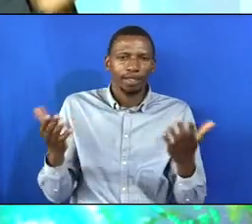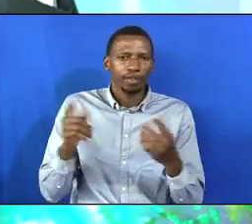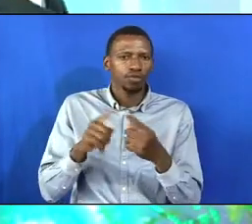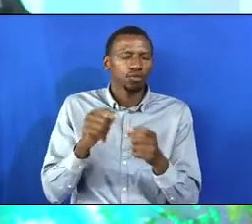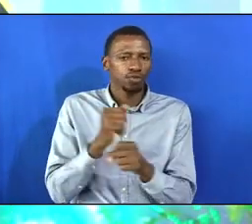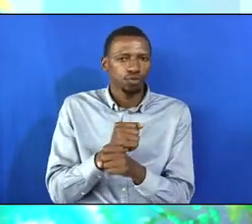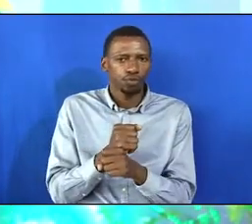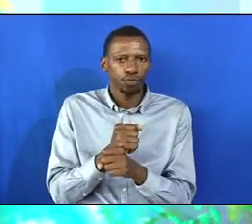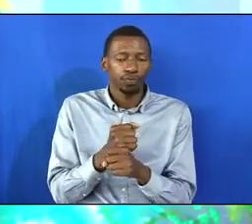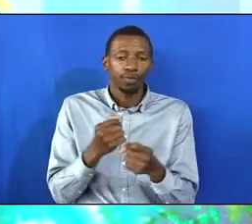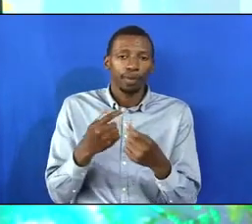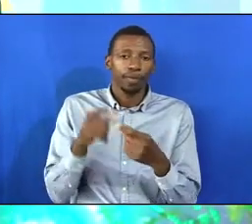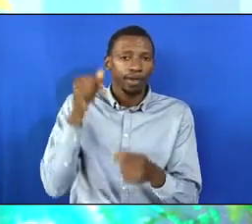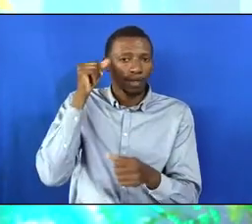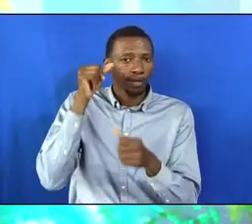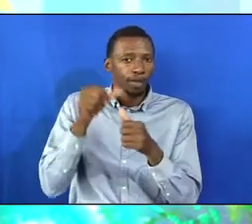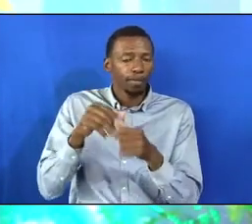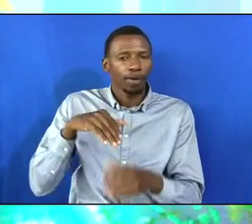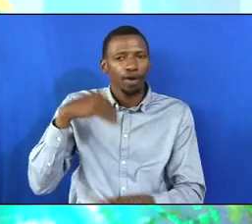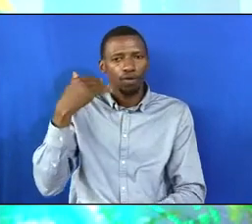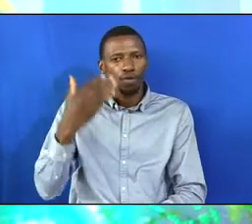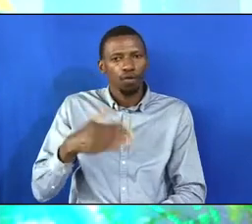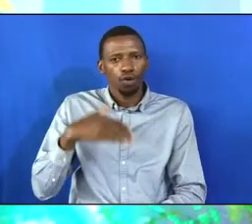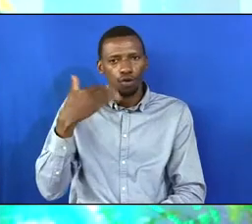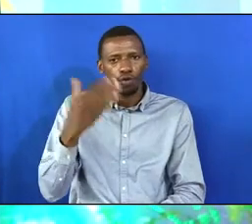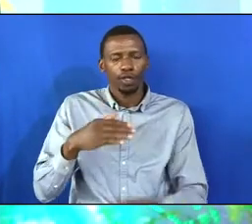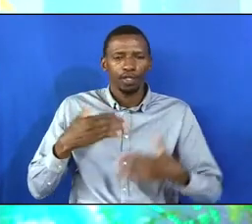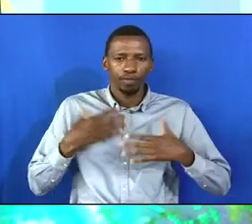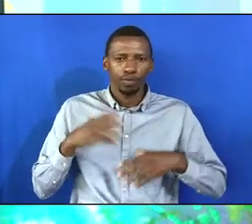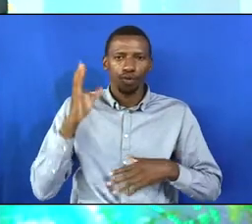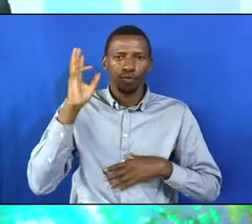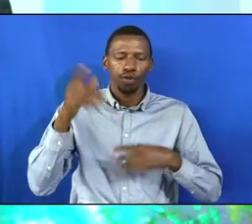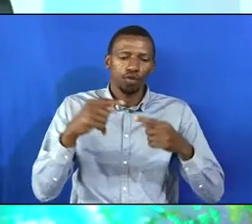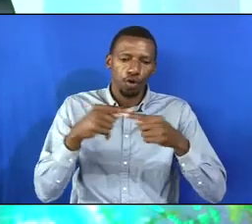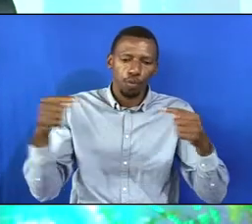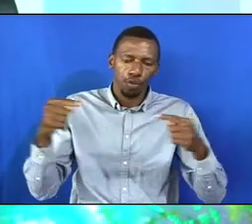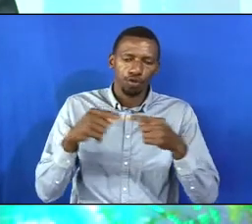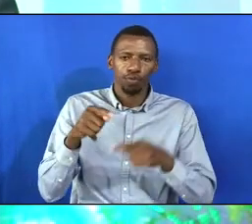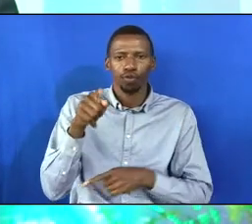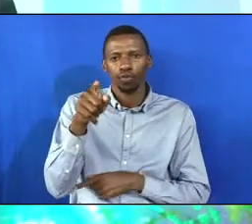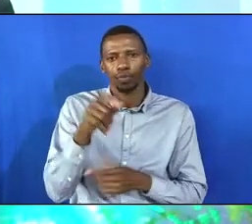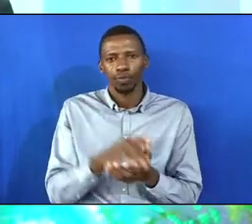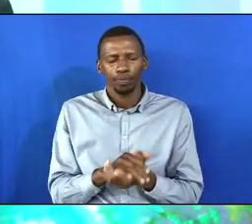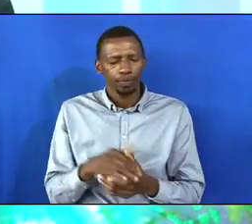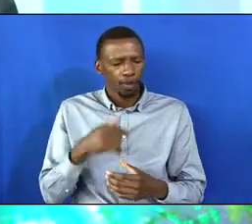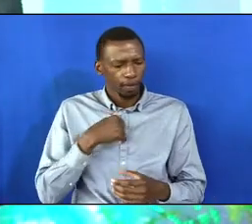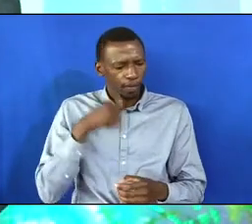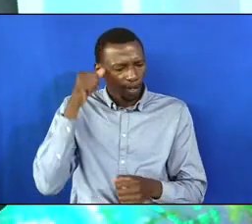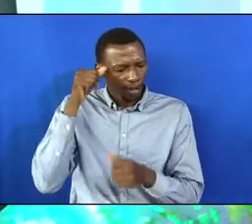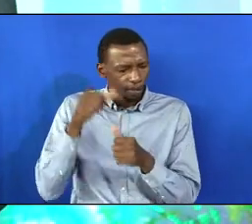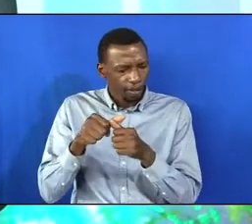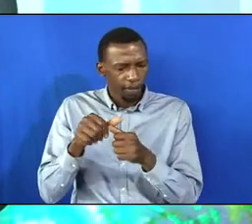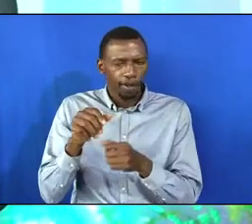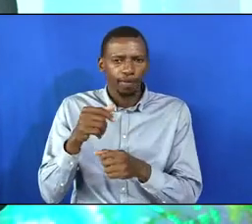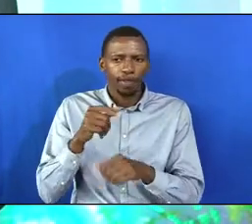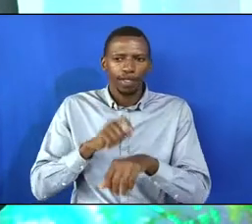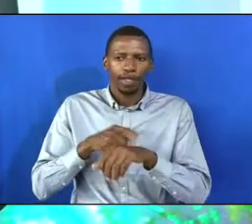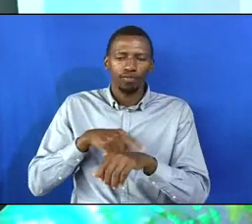that there will always be opposition. I remember when we were doing an evangelistic campaign in Nairobi